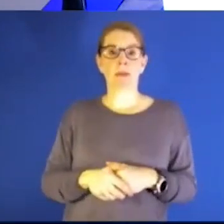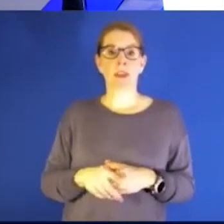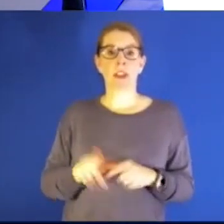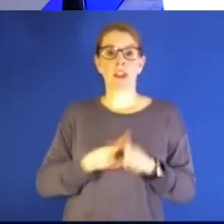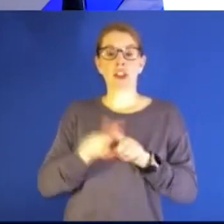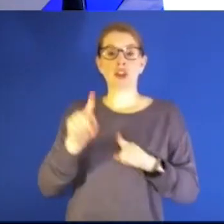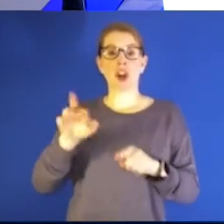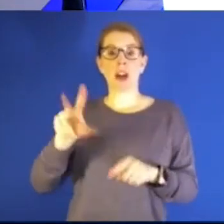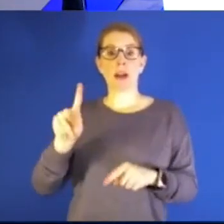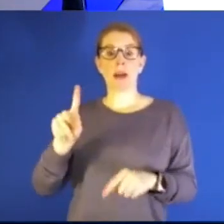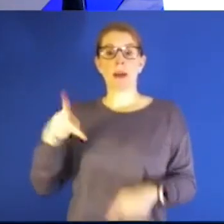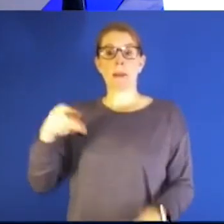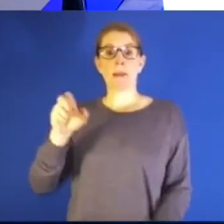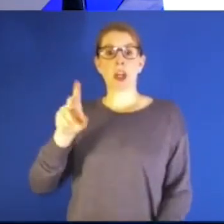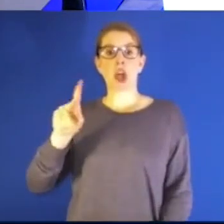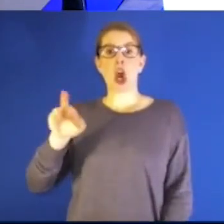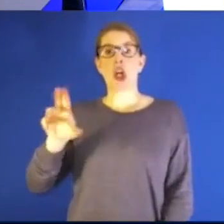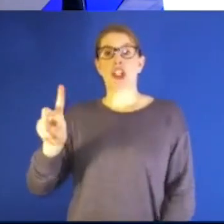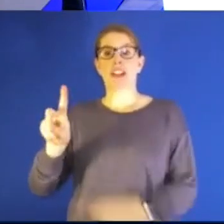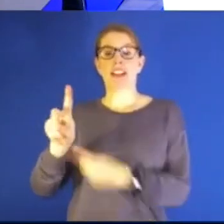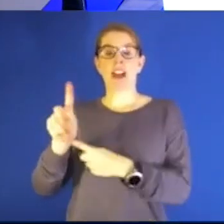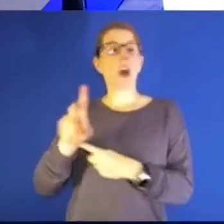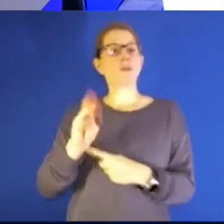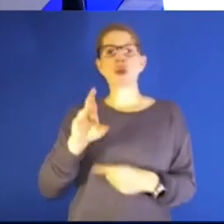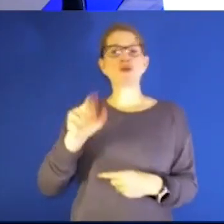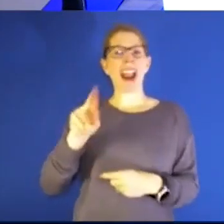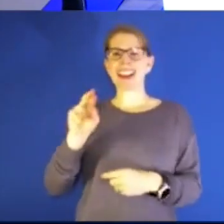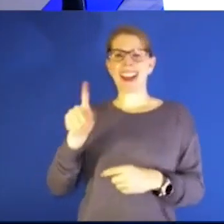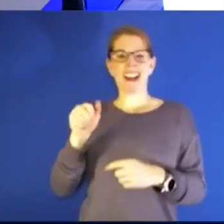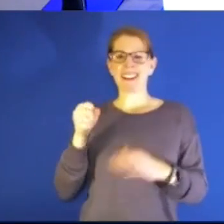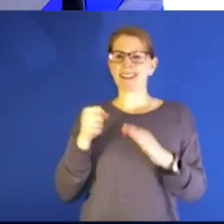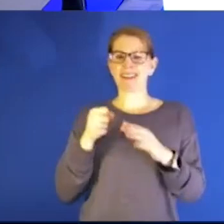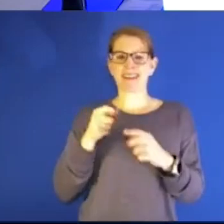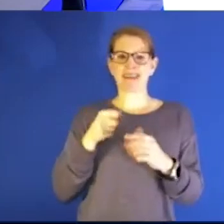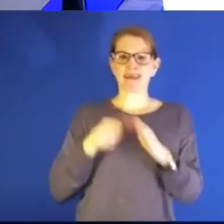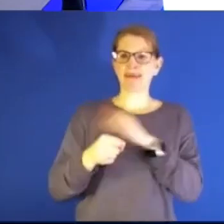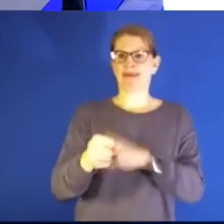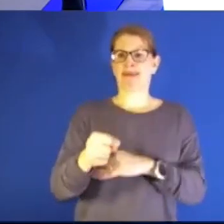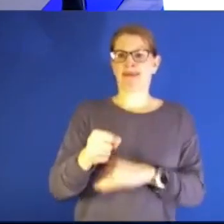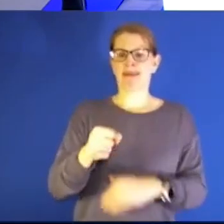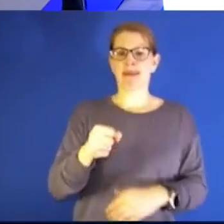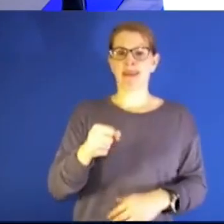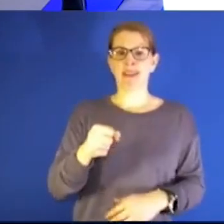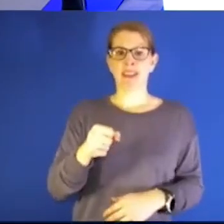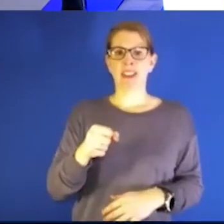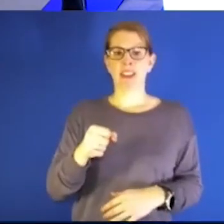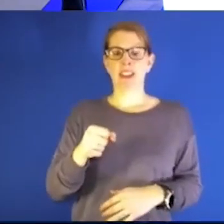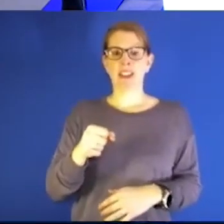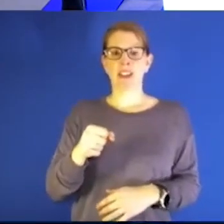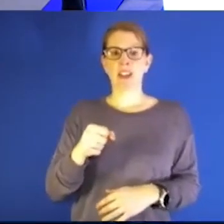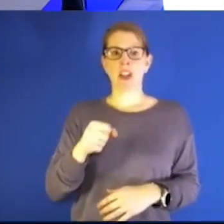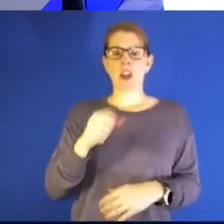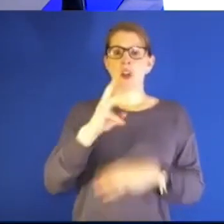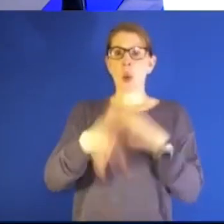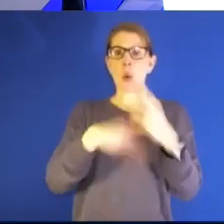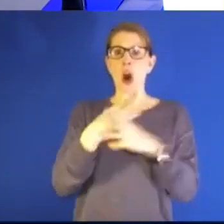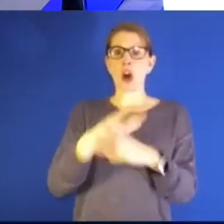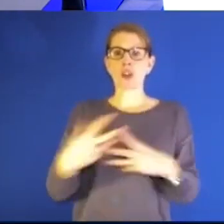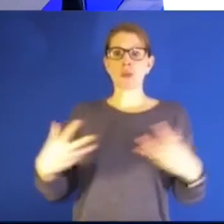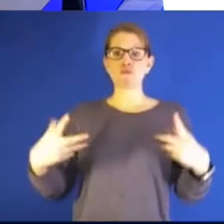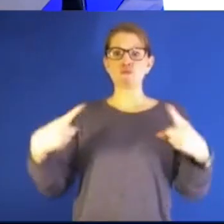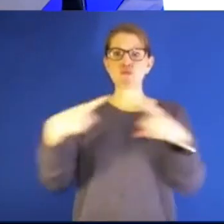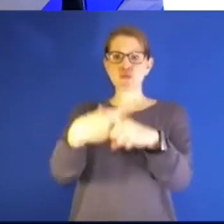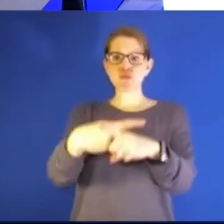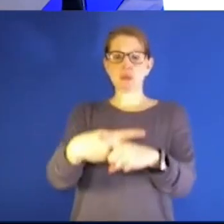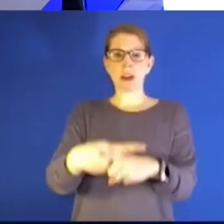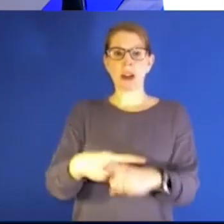Picard? No, Miranda. Miranda. I would Oh. love That that. would be a That would be cool. the we collision digress. of your two worlds. I would It be. It would. would be Broadway and